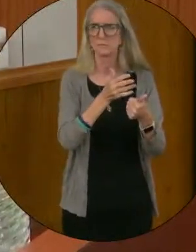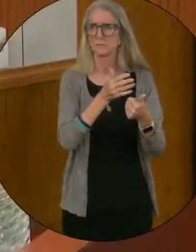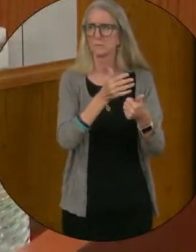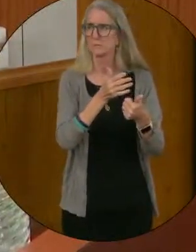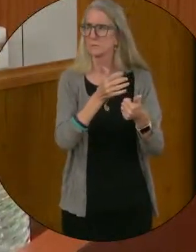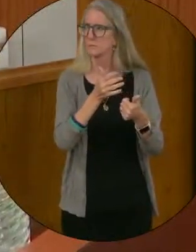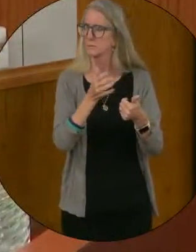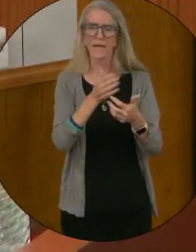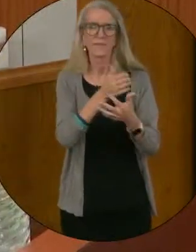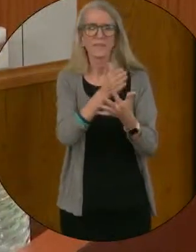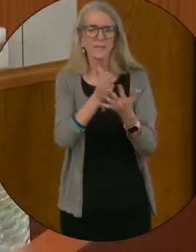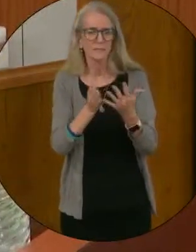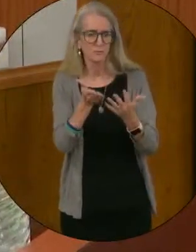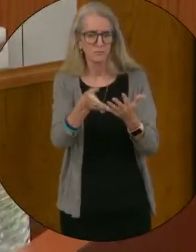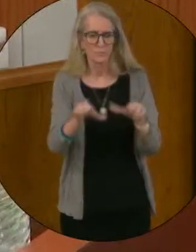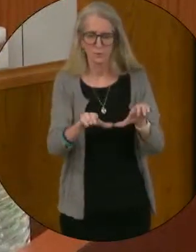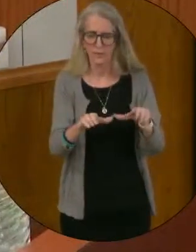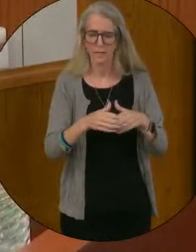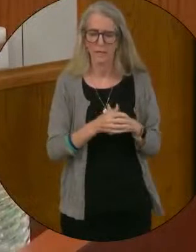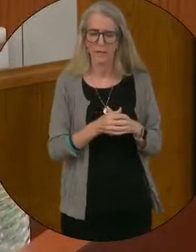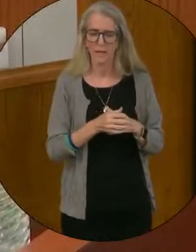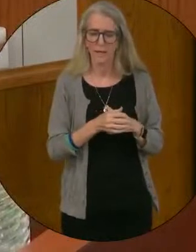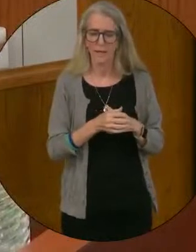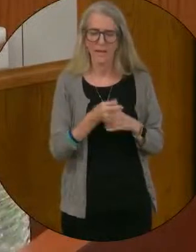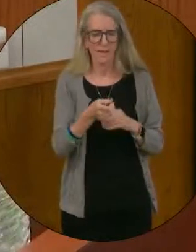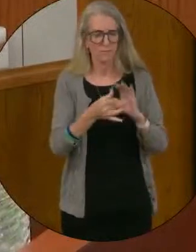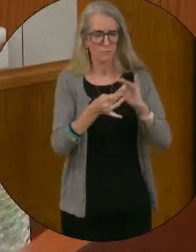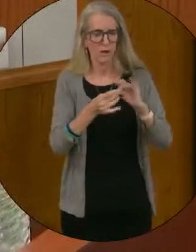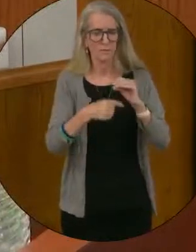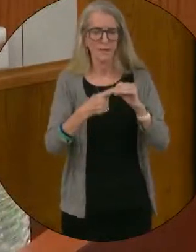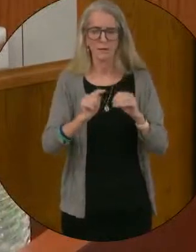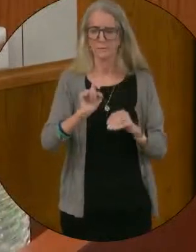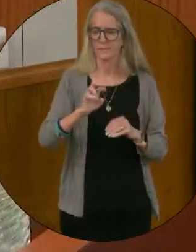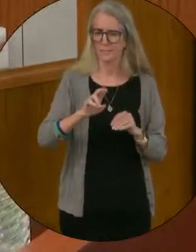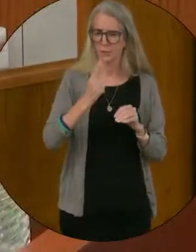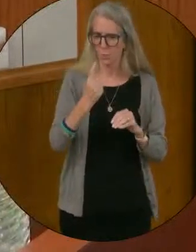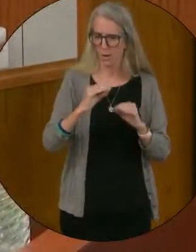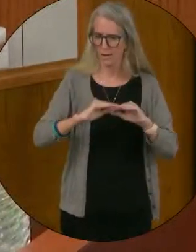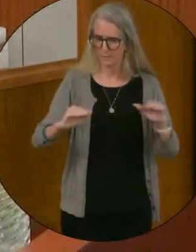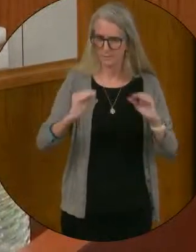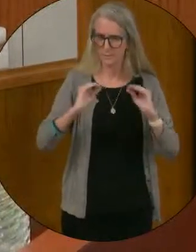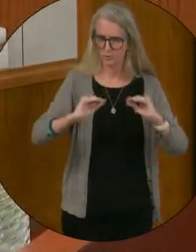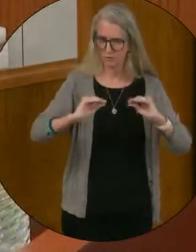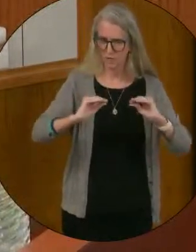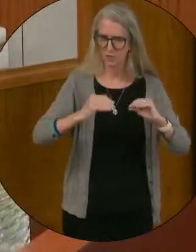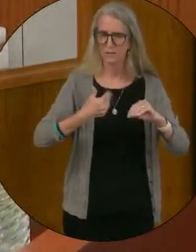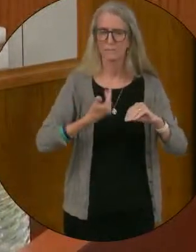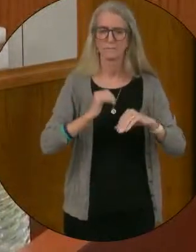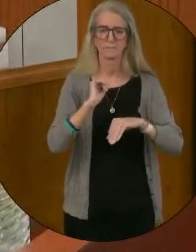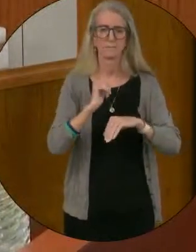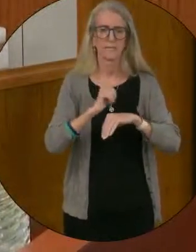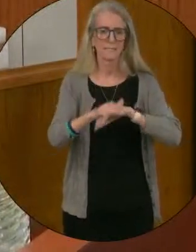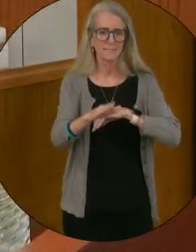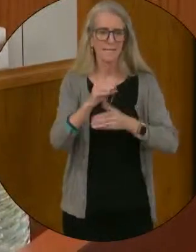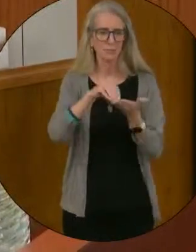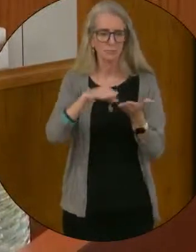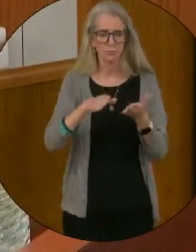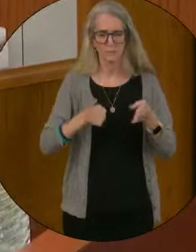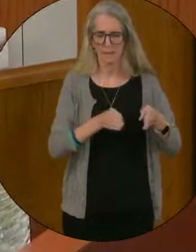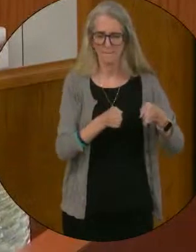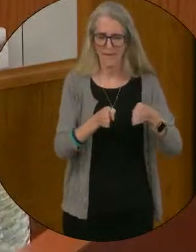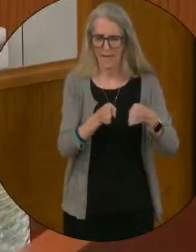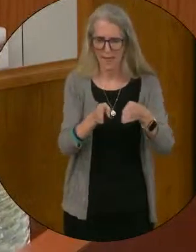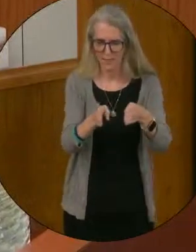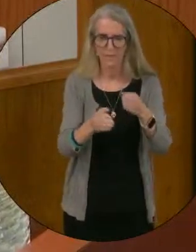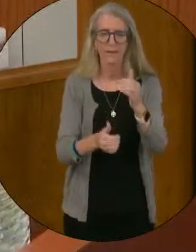things that you guys have been doing. Yes. And you talked about the Tier 1 instruction, sending students down a path that